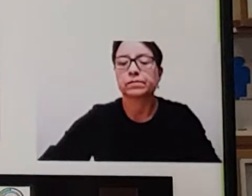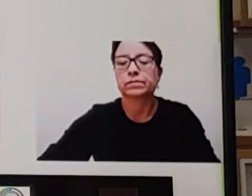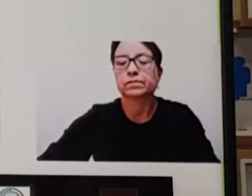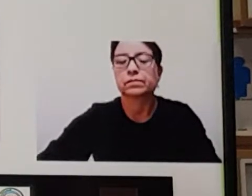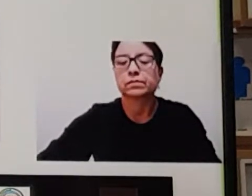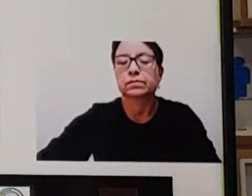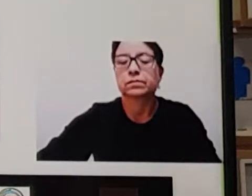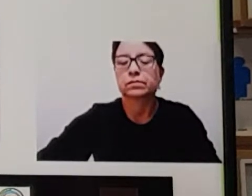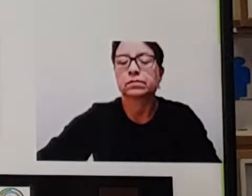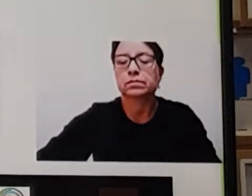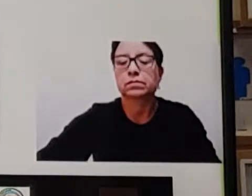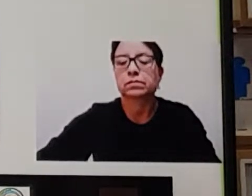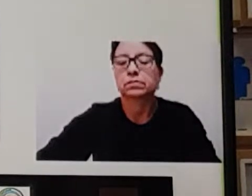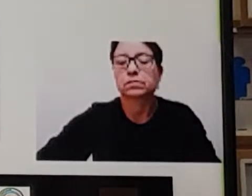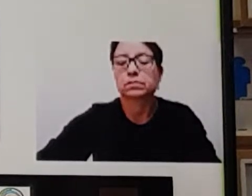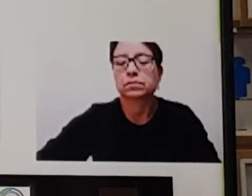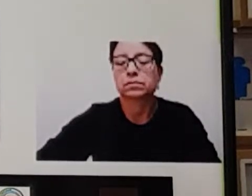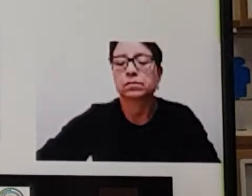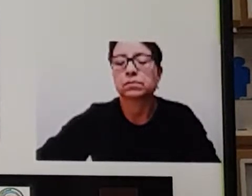Okay.